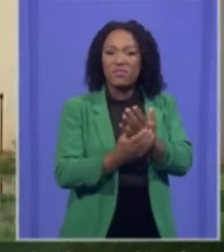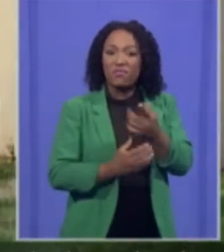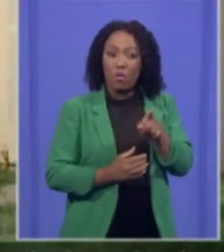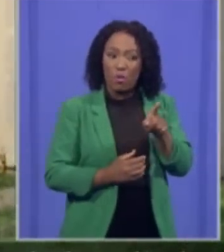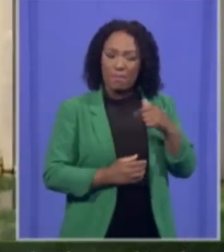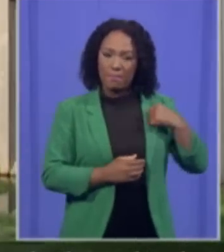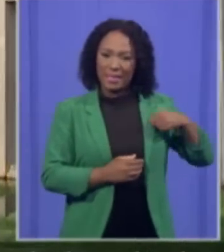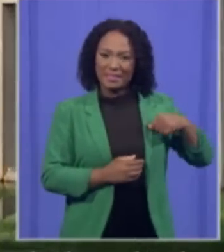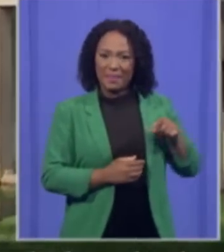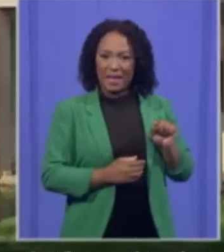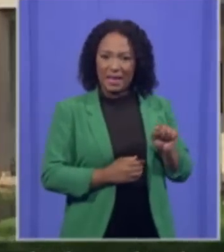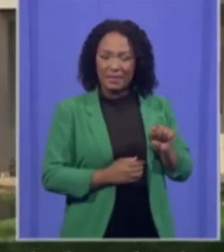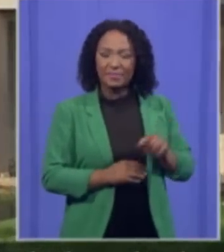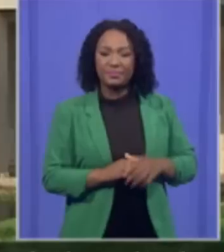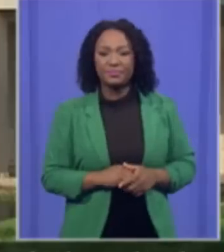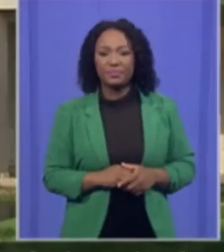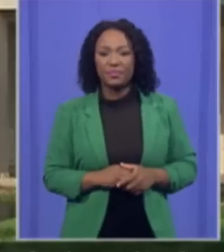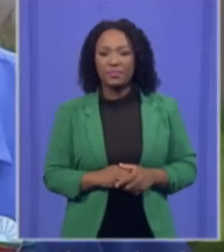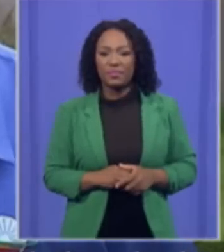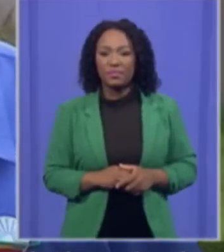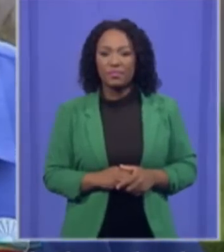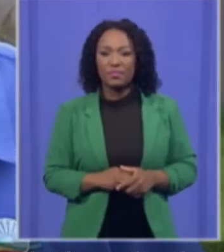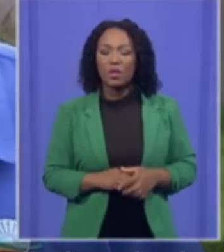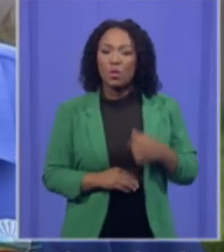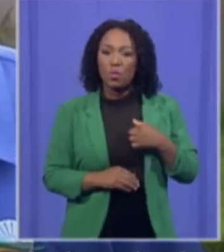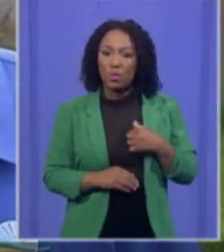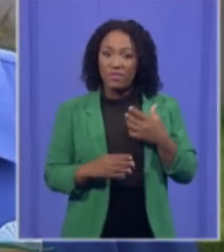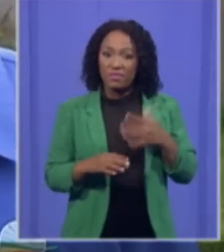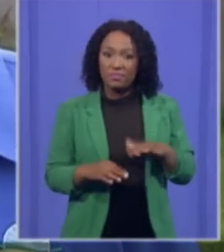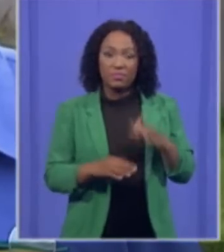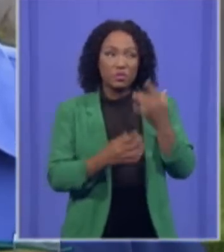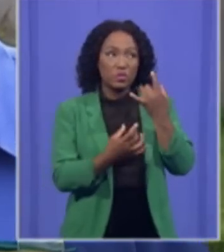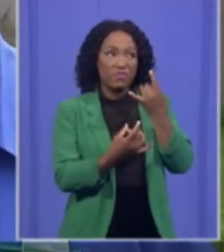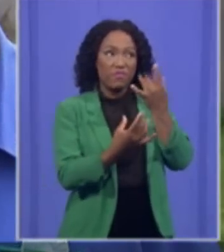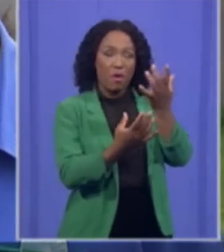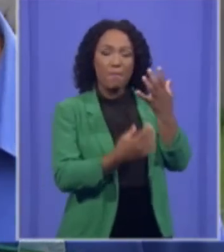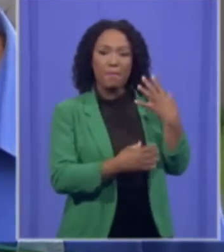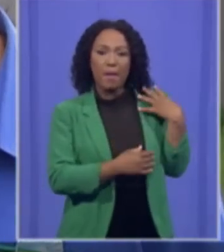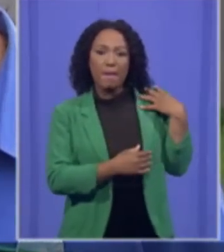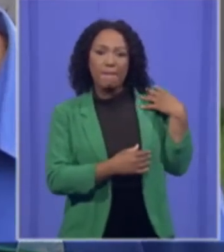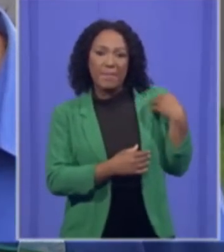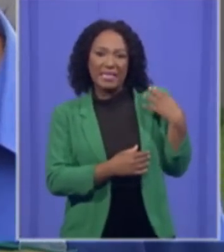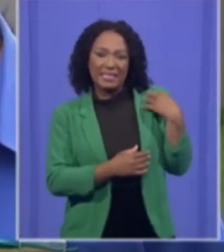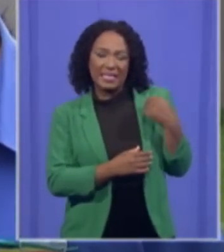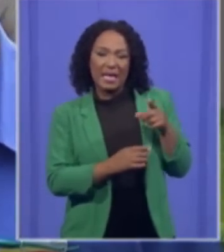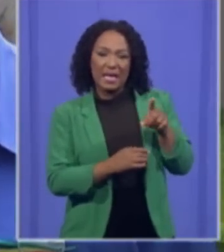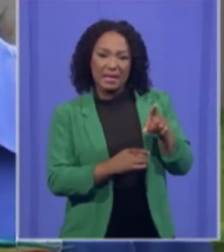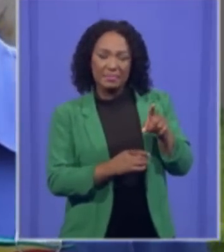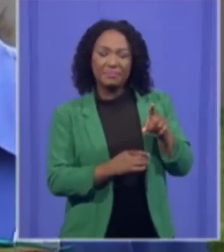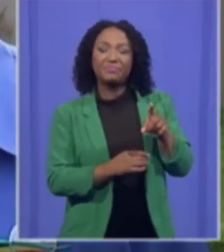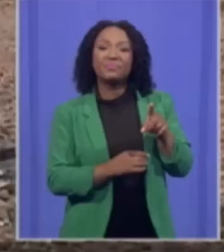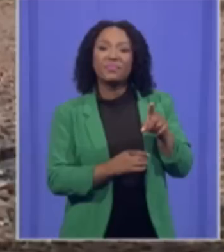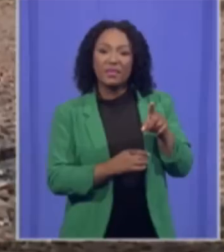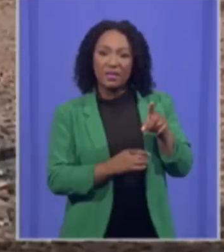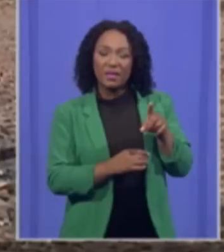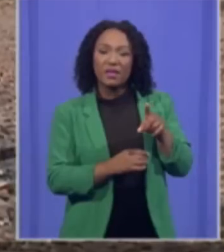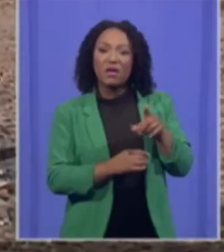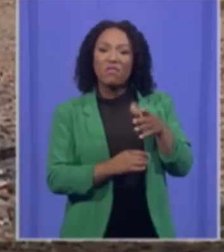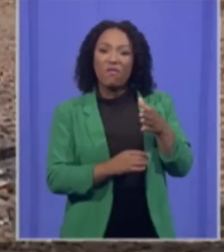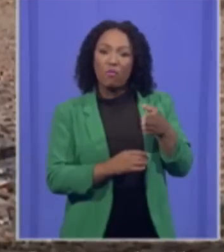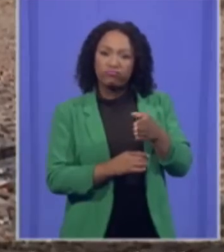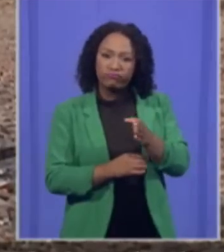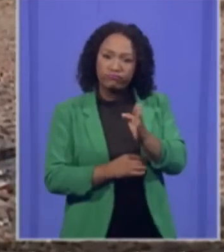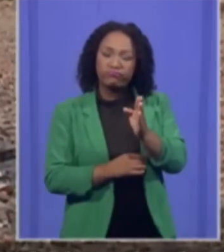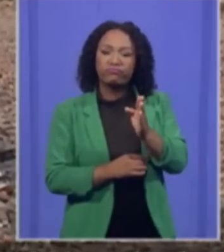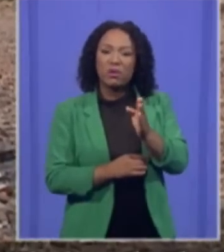have we have notified the Minister of Forestries, Fisheries and the Environment, Dr. Dion George, as well as the Deputy